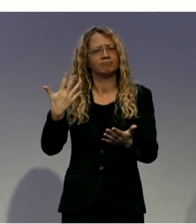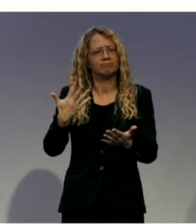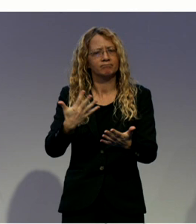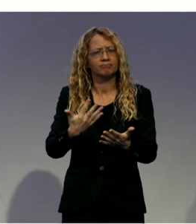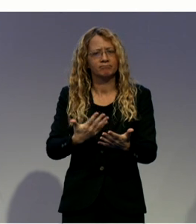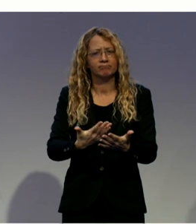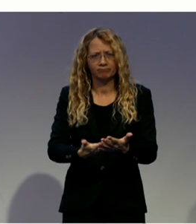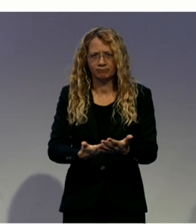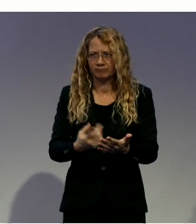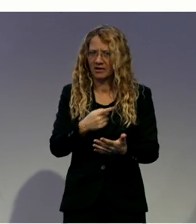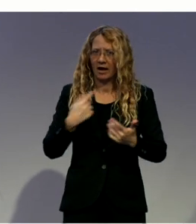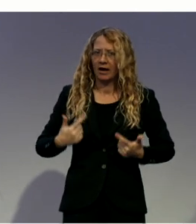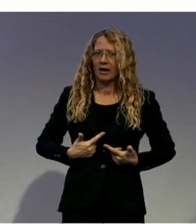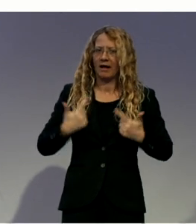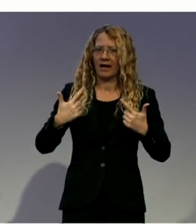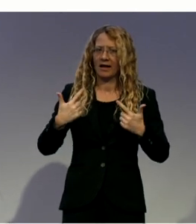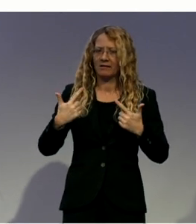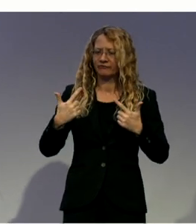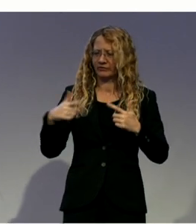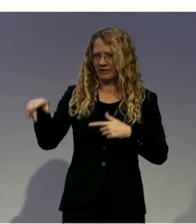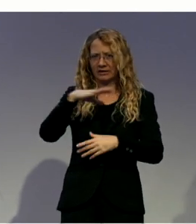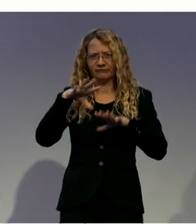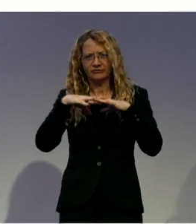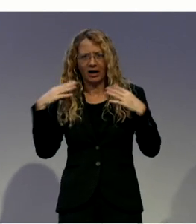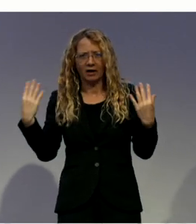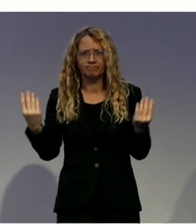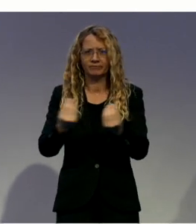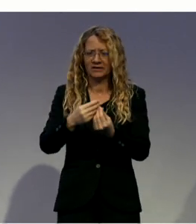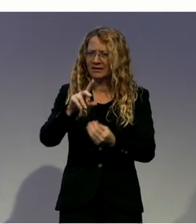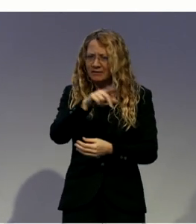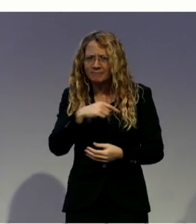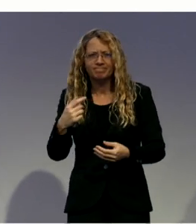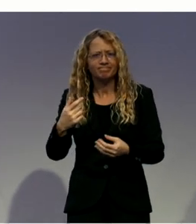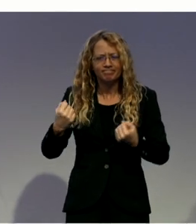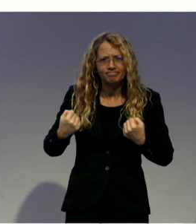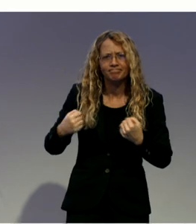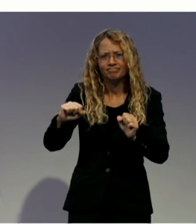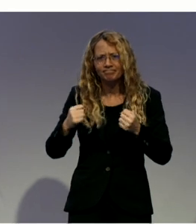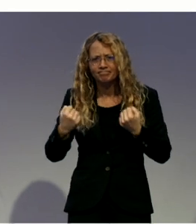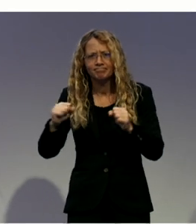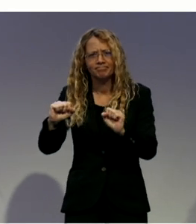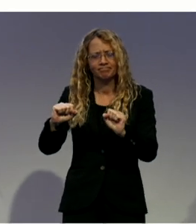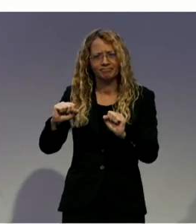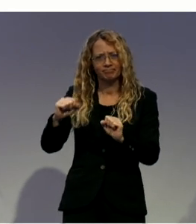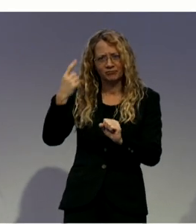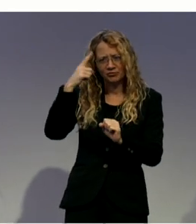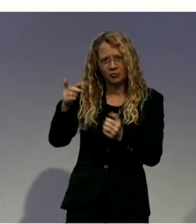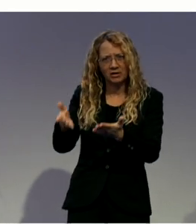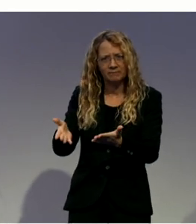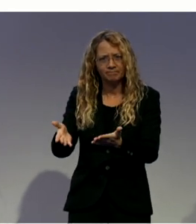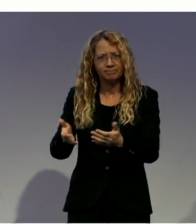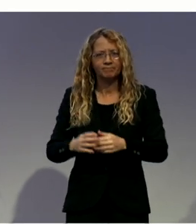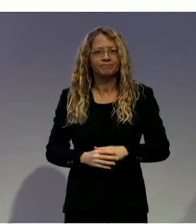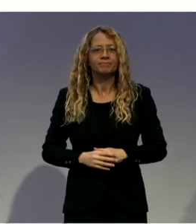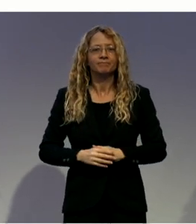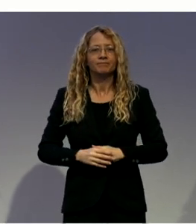our family and all our efforts to make people in Egypt